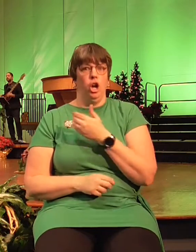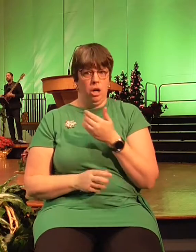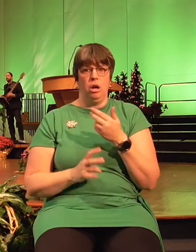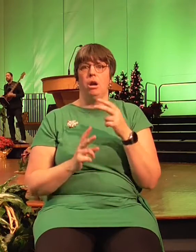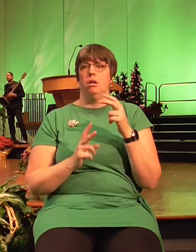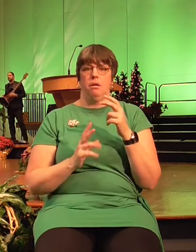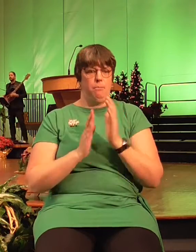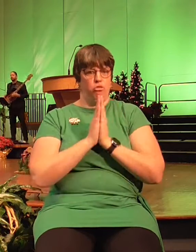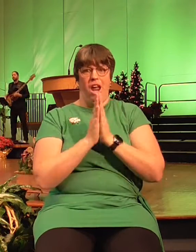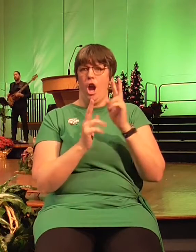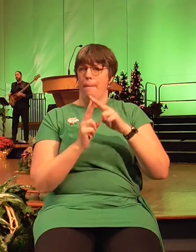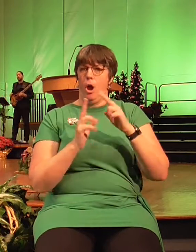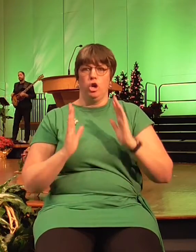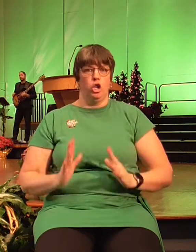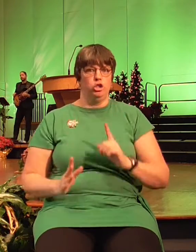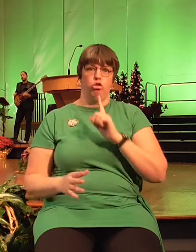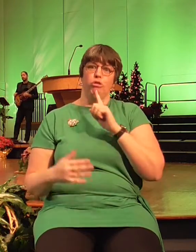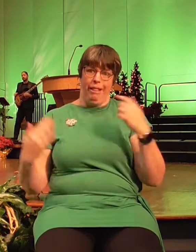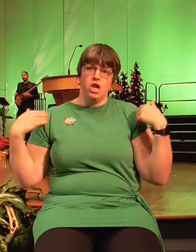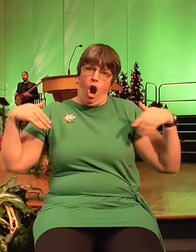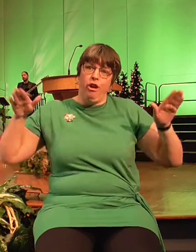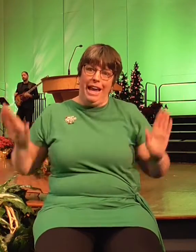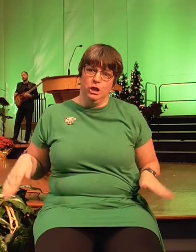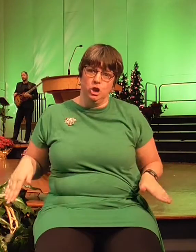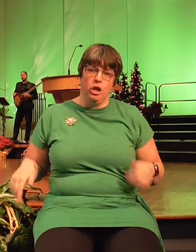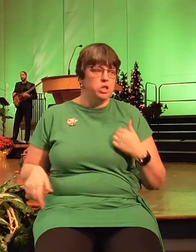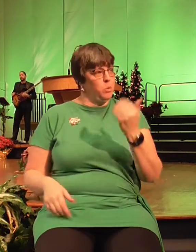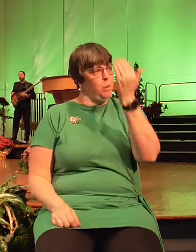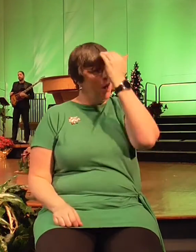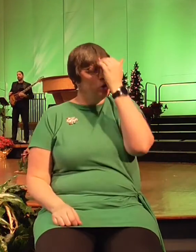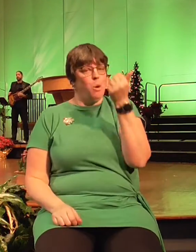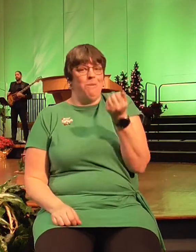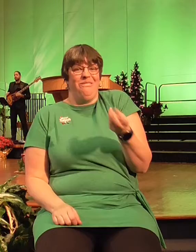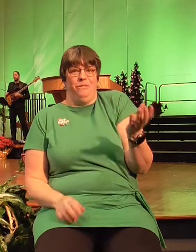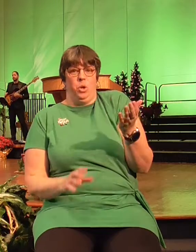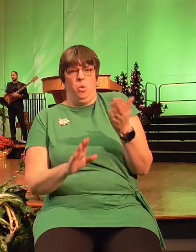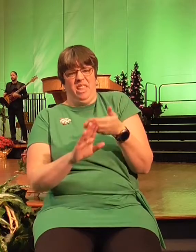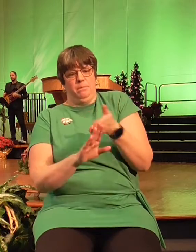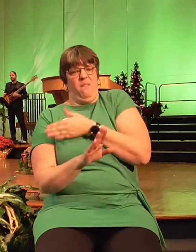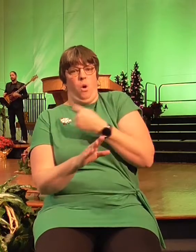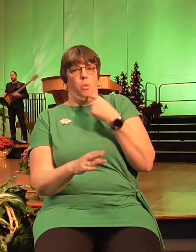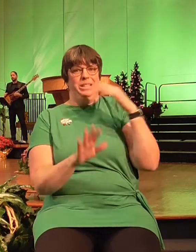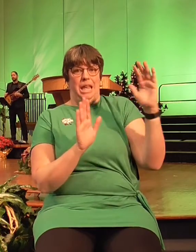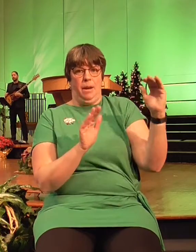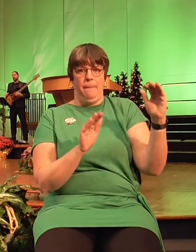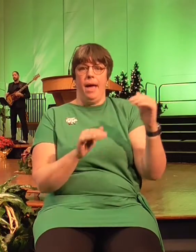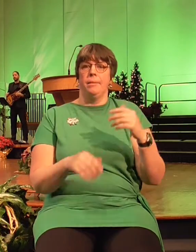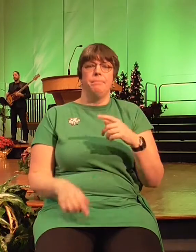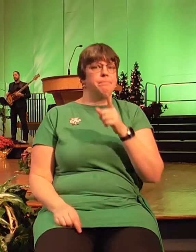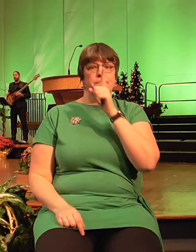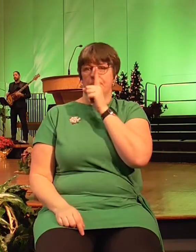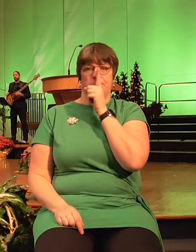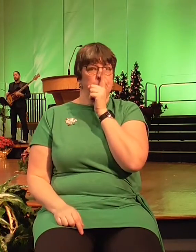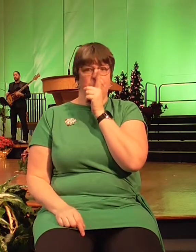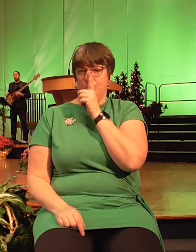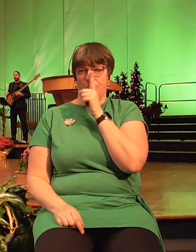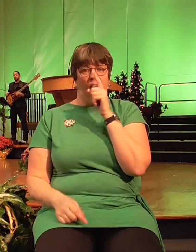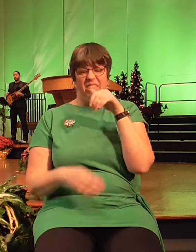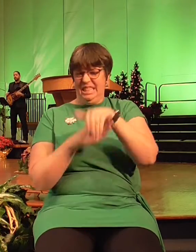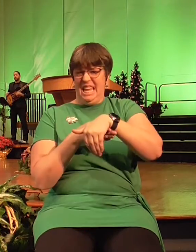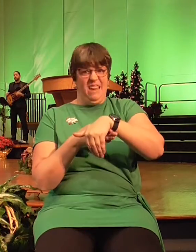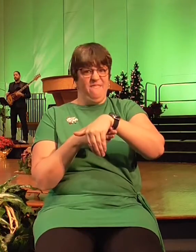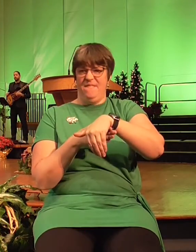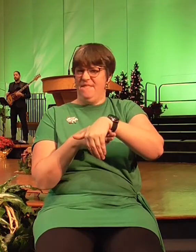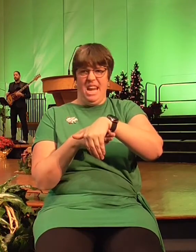angels, and we're so grateful for them. We want you to know a few things before we say goodbye today. We are not having our Healing Light service